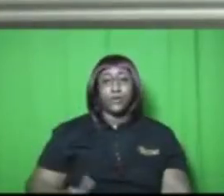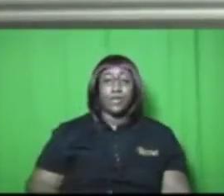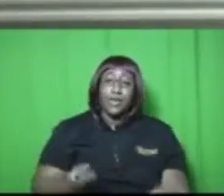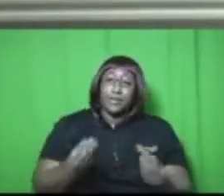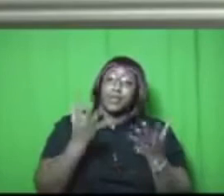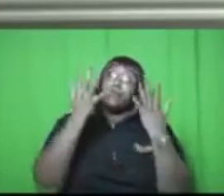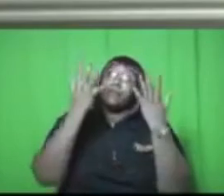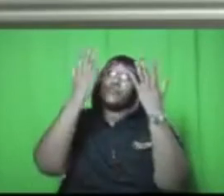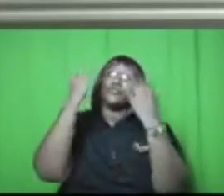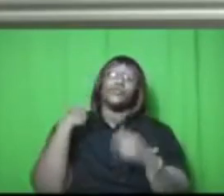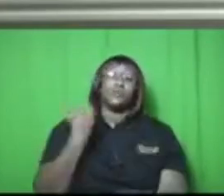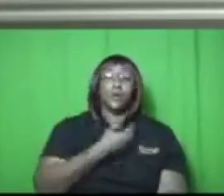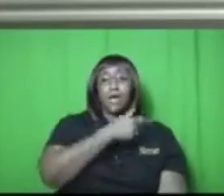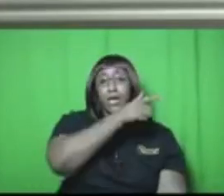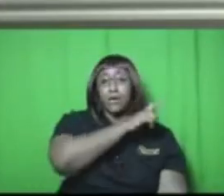Up on the Lord.